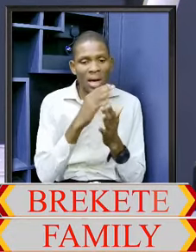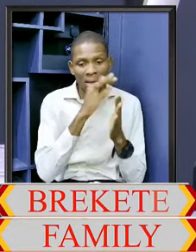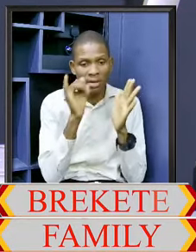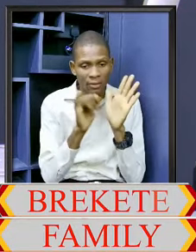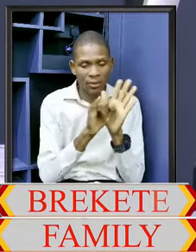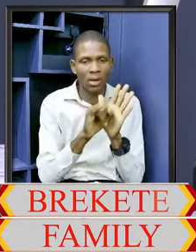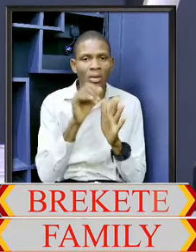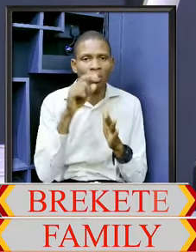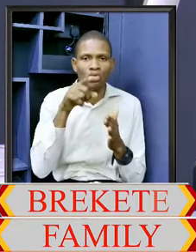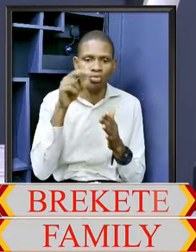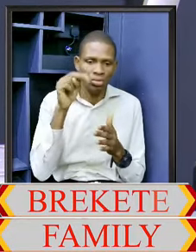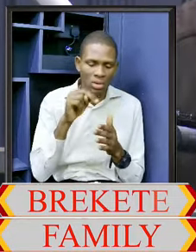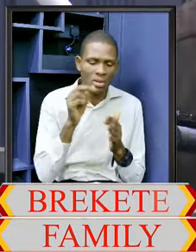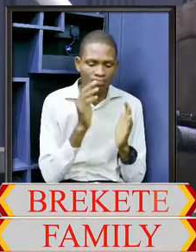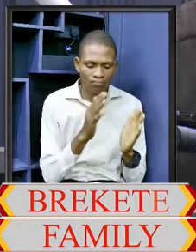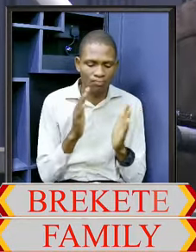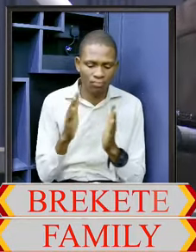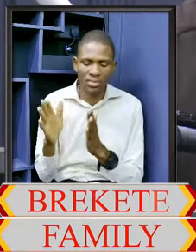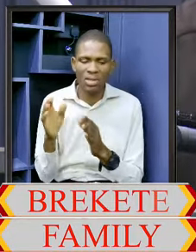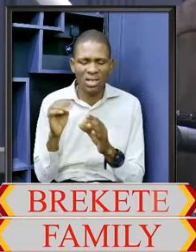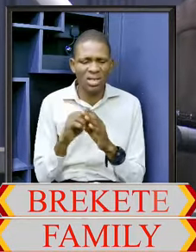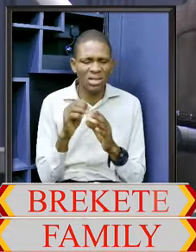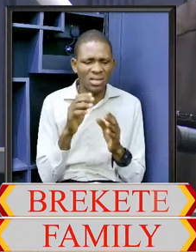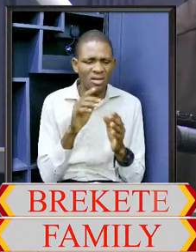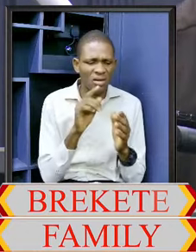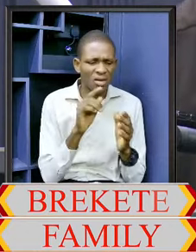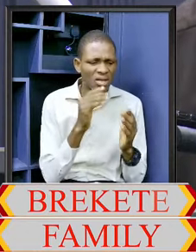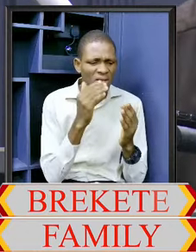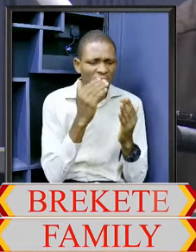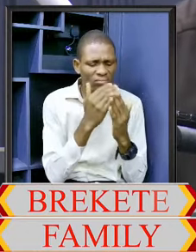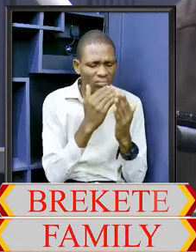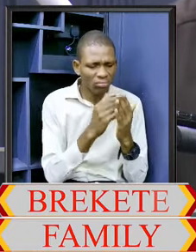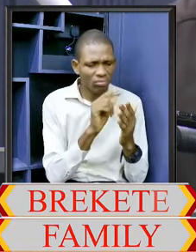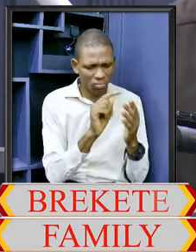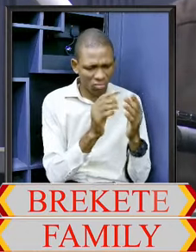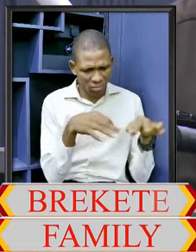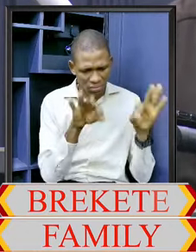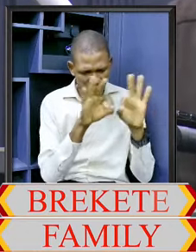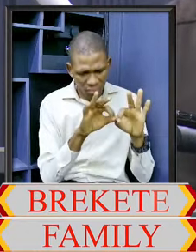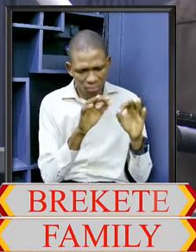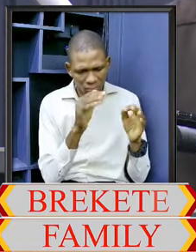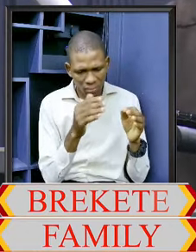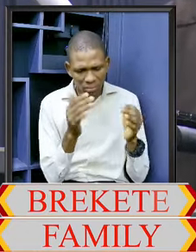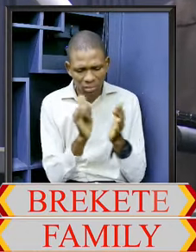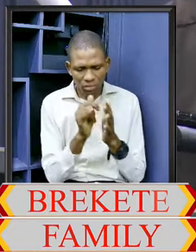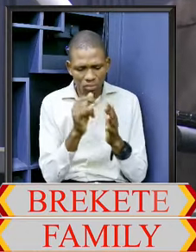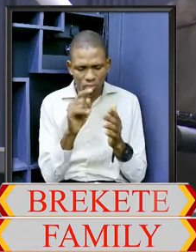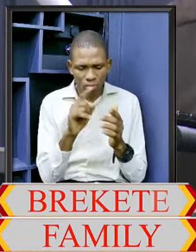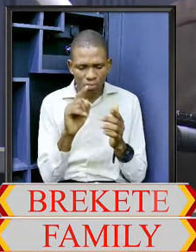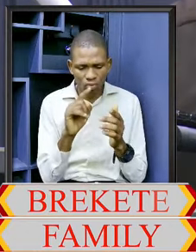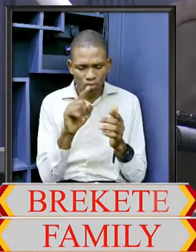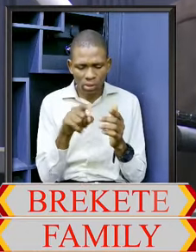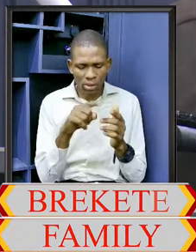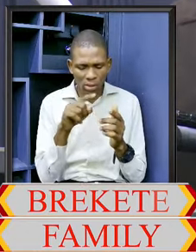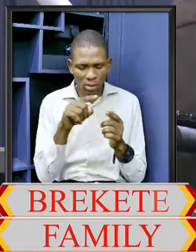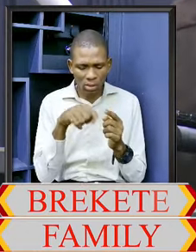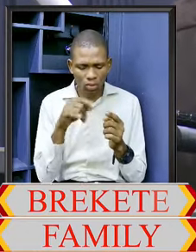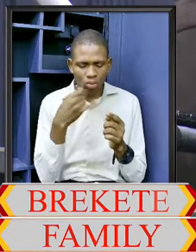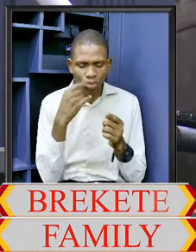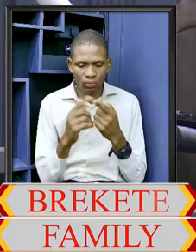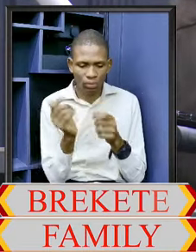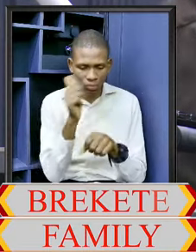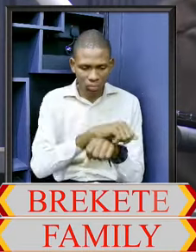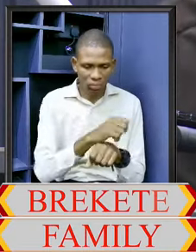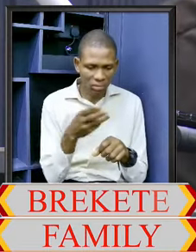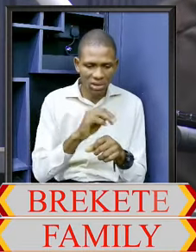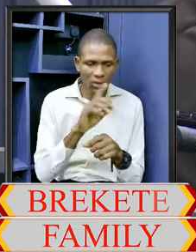you need. Arrange them in the order where you're supposed to overcome them. Overcome them one by one. And you go discover,